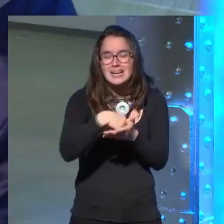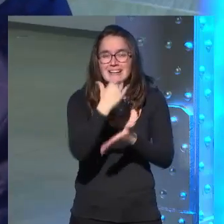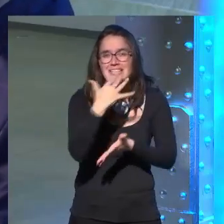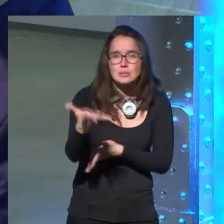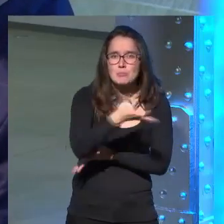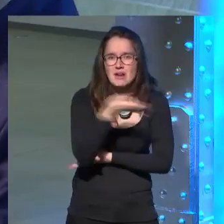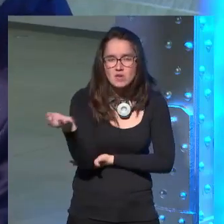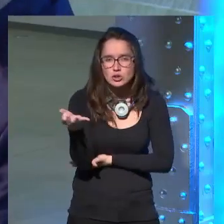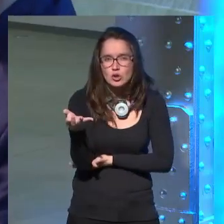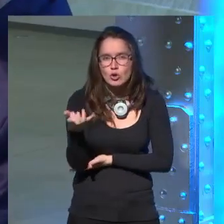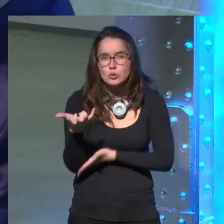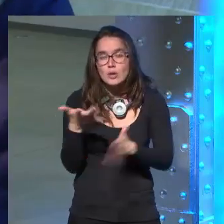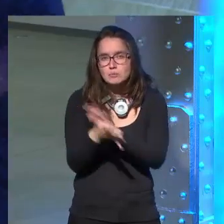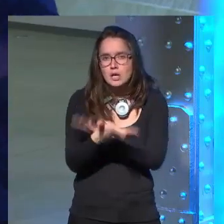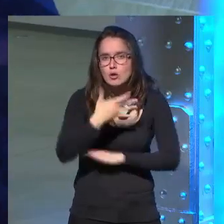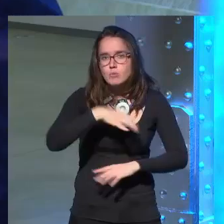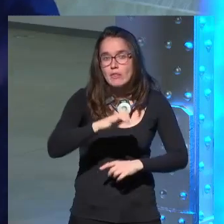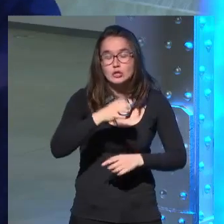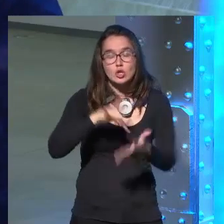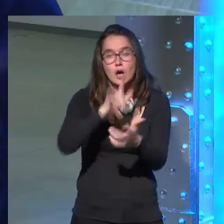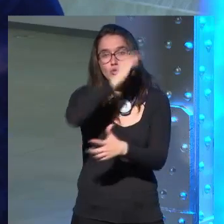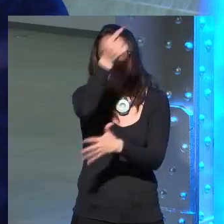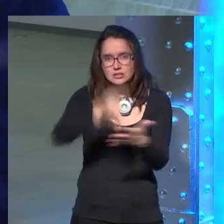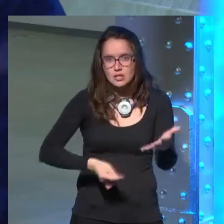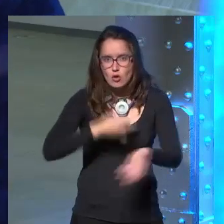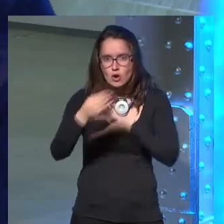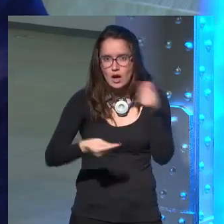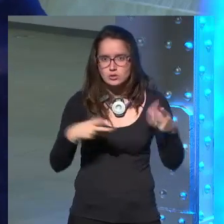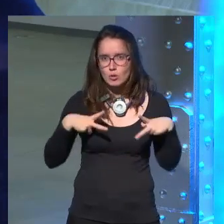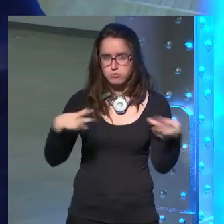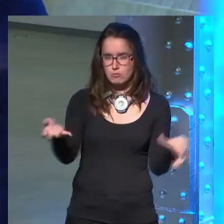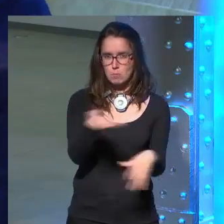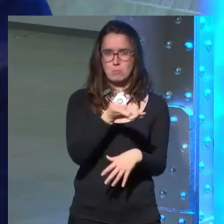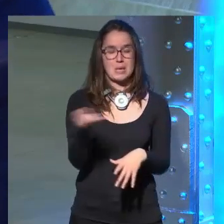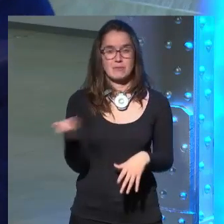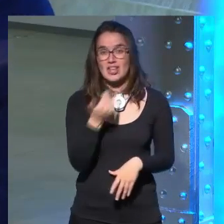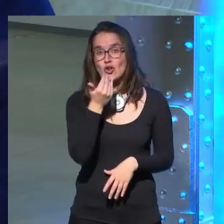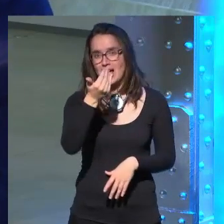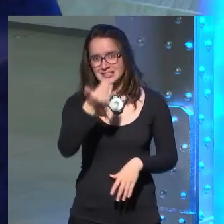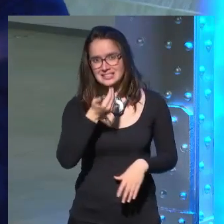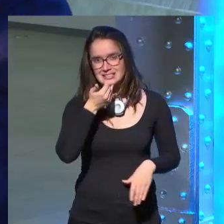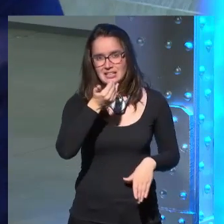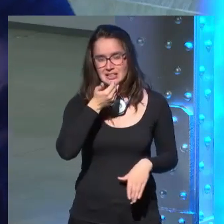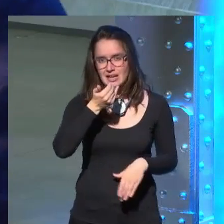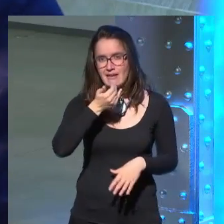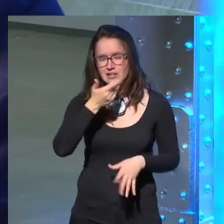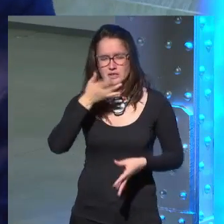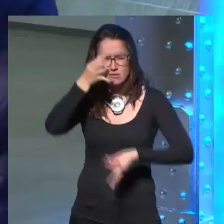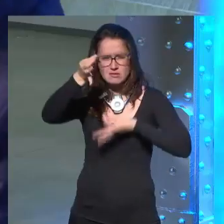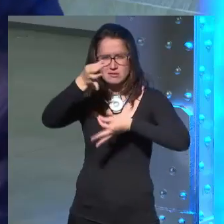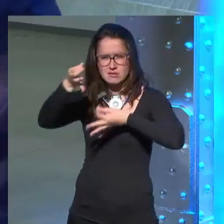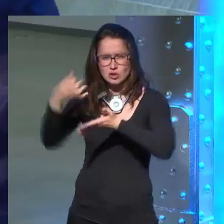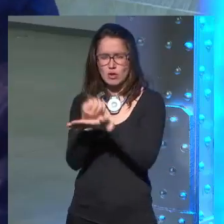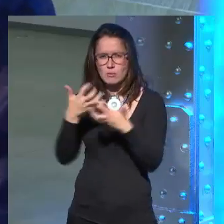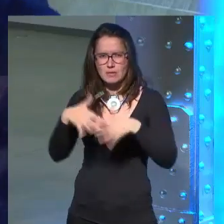is that there is a designer, somebody who's dialed all of these things up so it's perfectly tuned to create life.